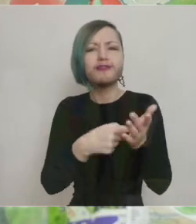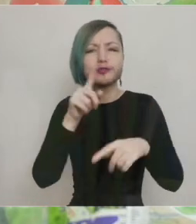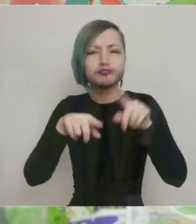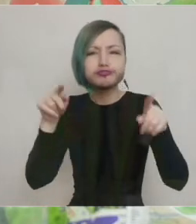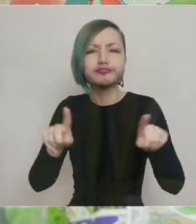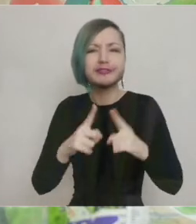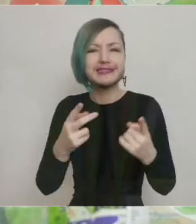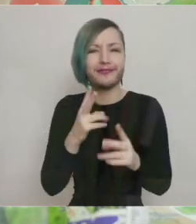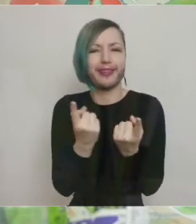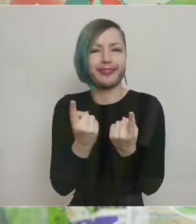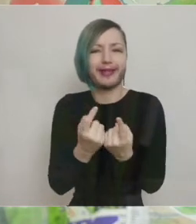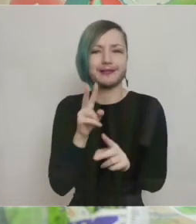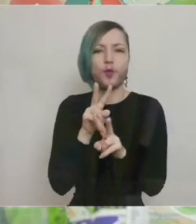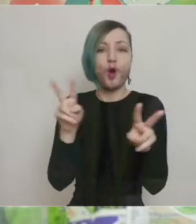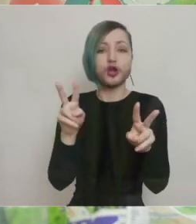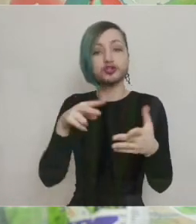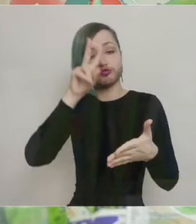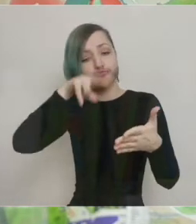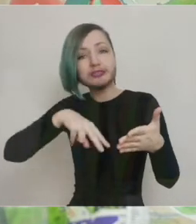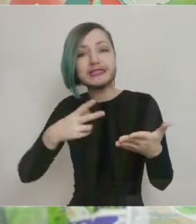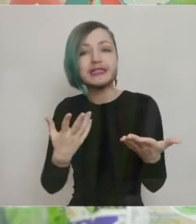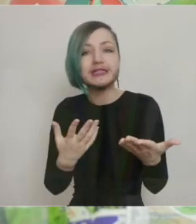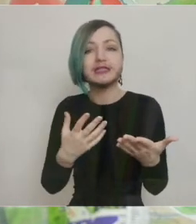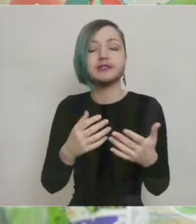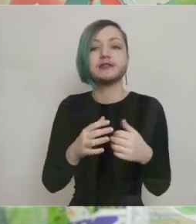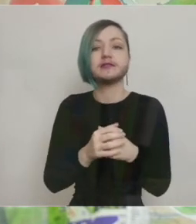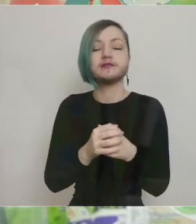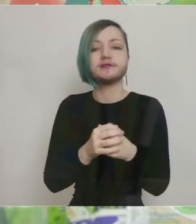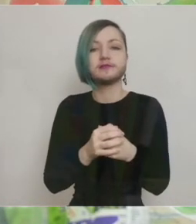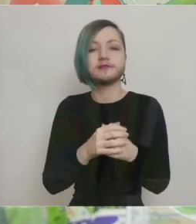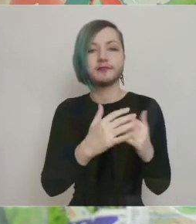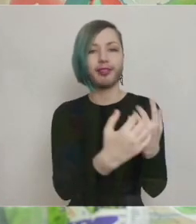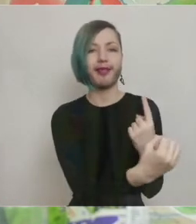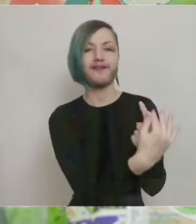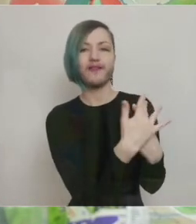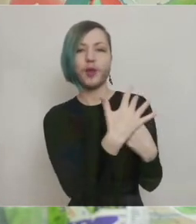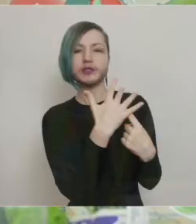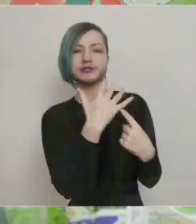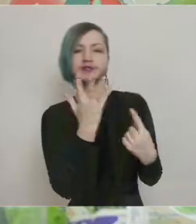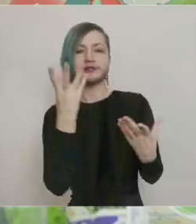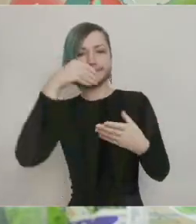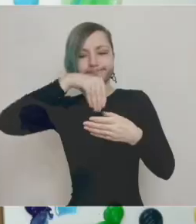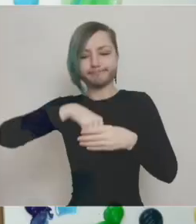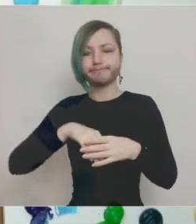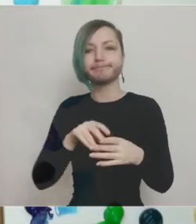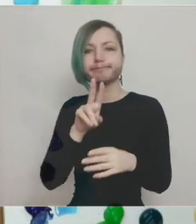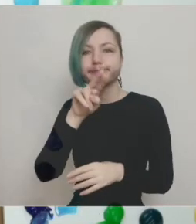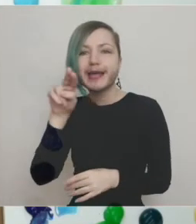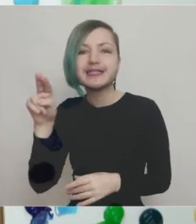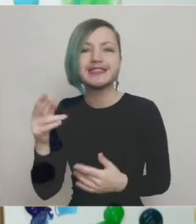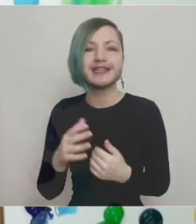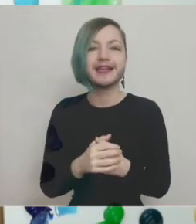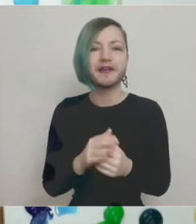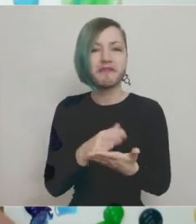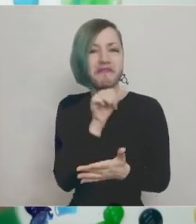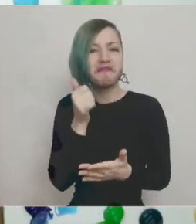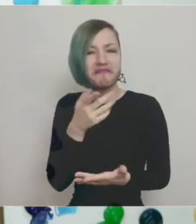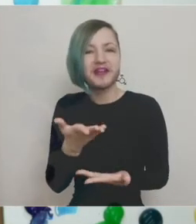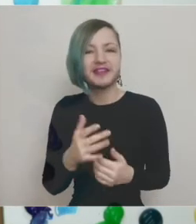I'm watching or reading wind up coming into, which is kind of nice. Here I'm going to put